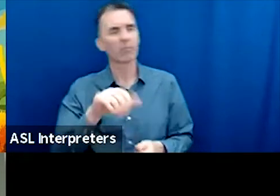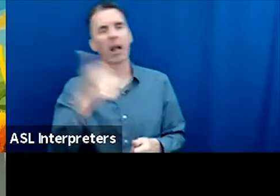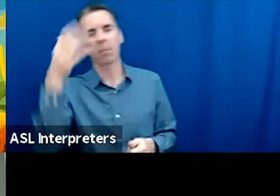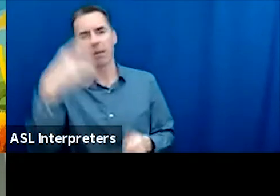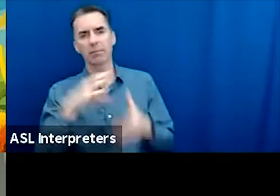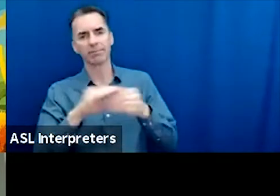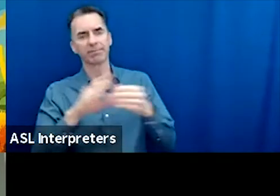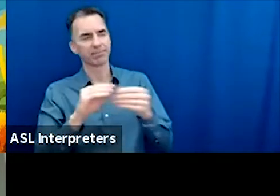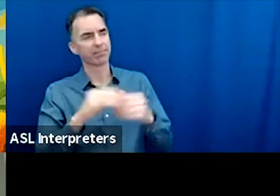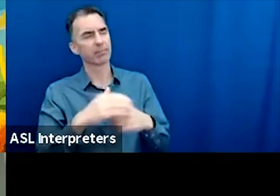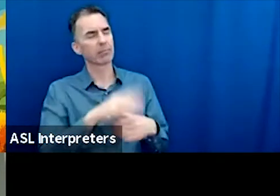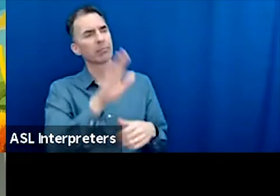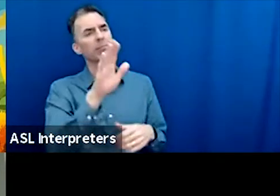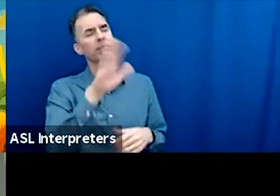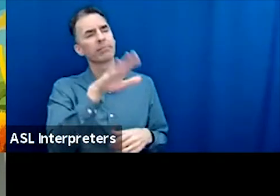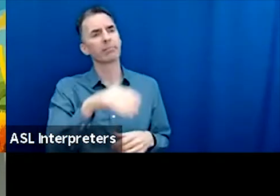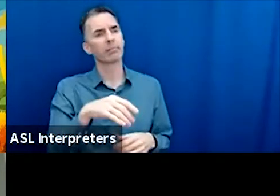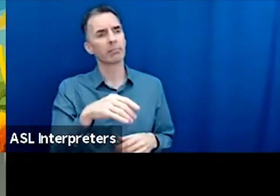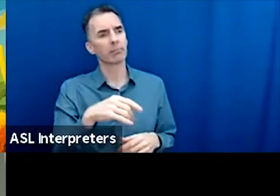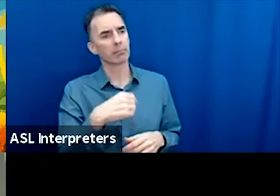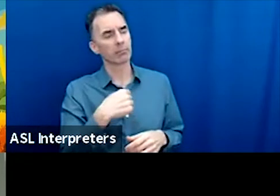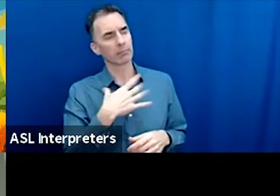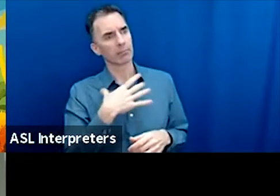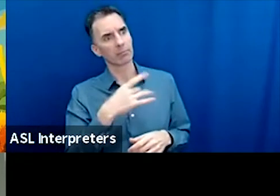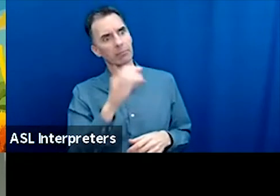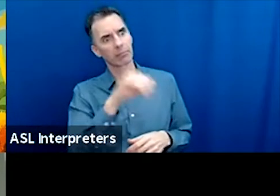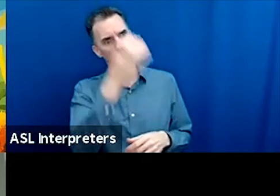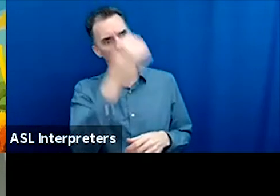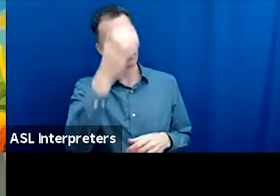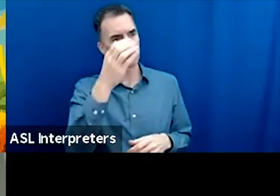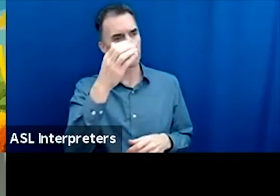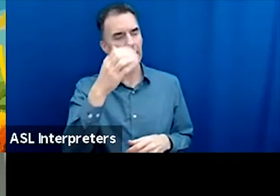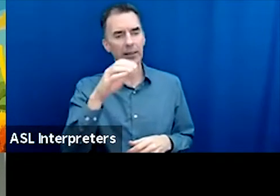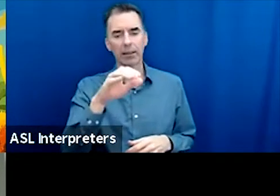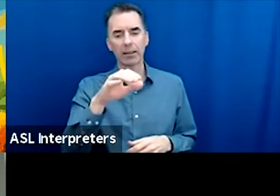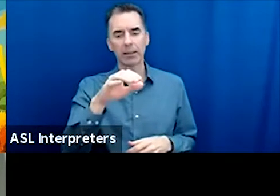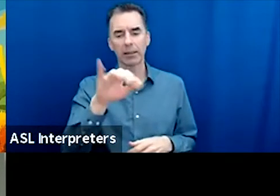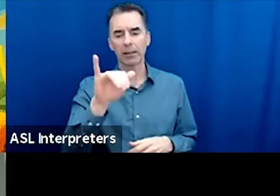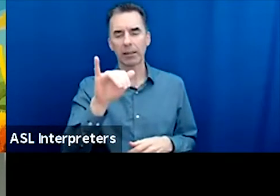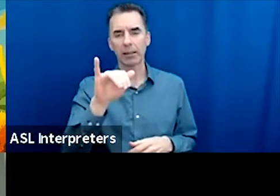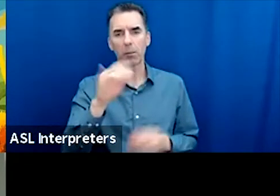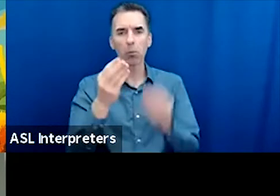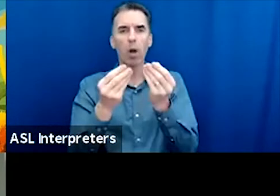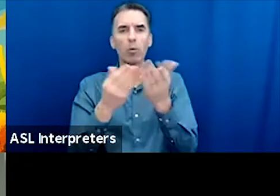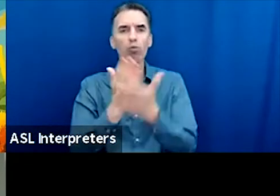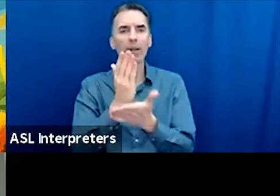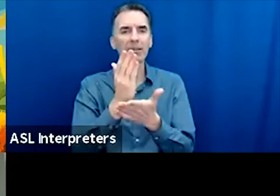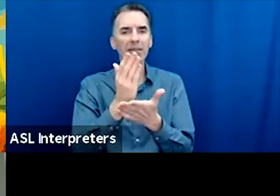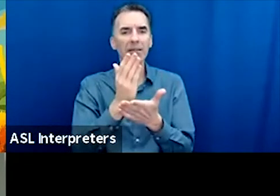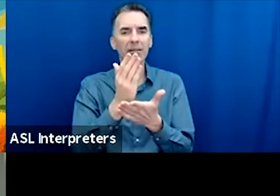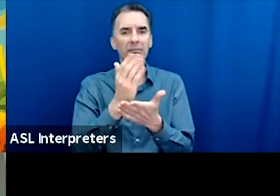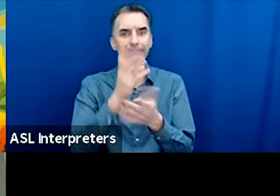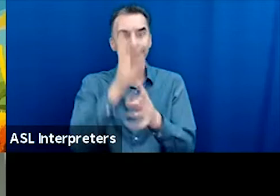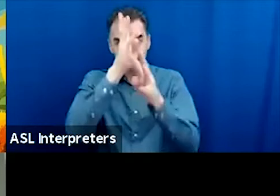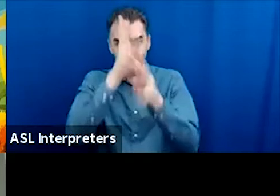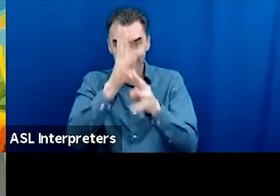Okay, so I really appreciate this concept of intellectual property rights. And so I thought of